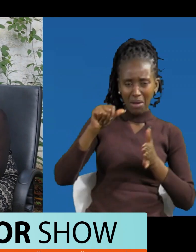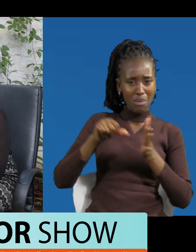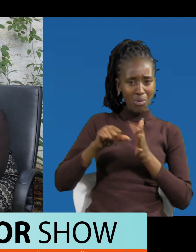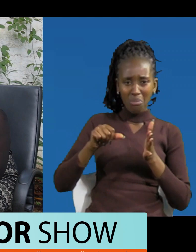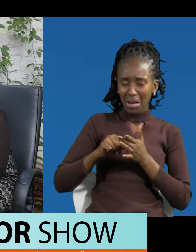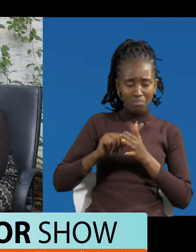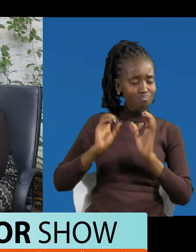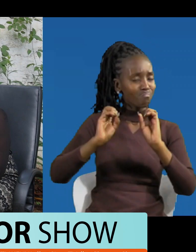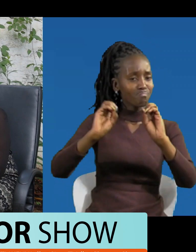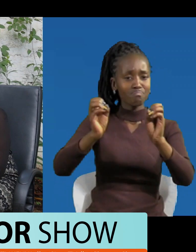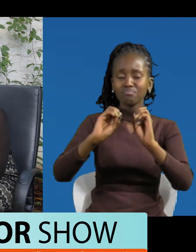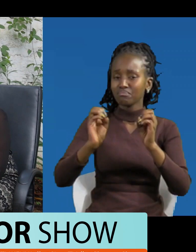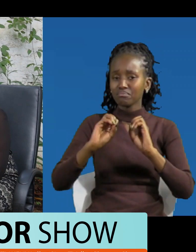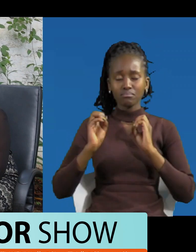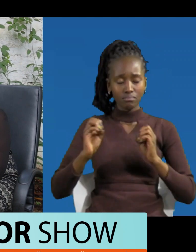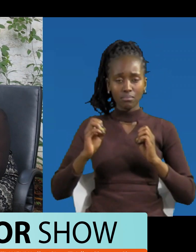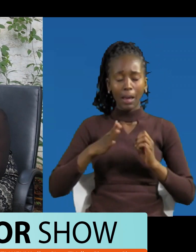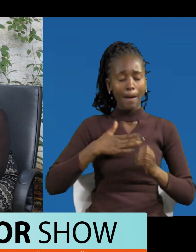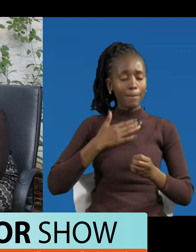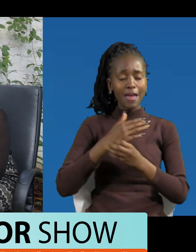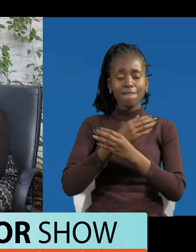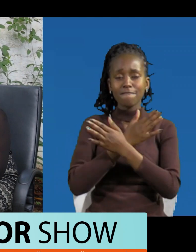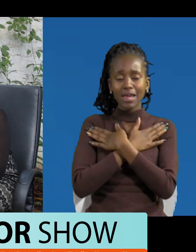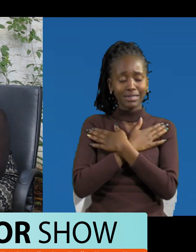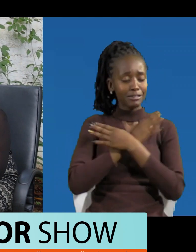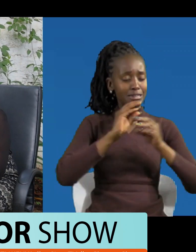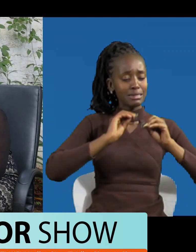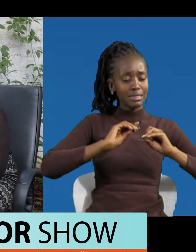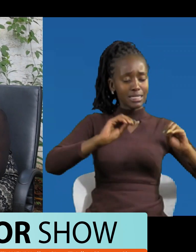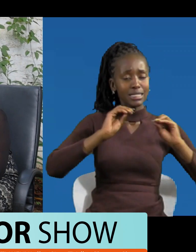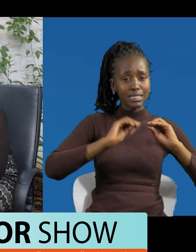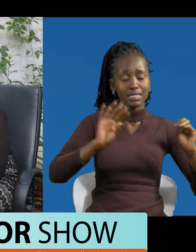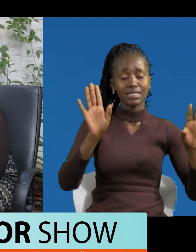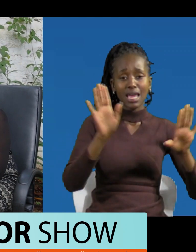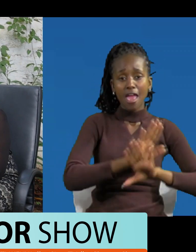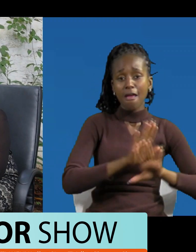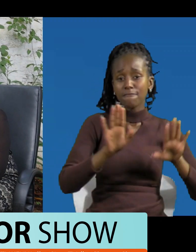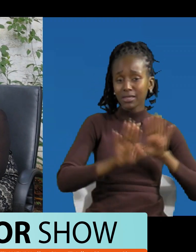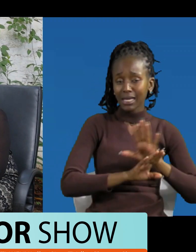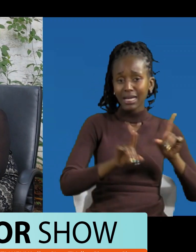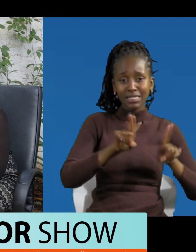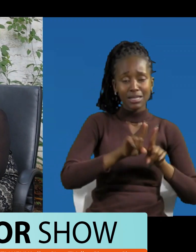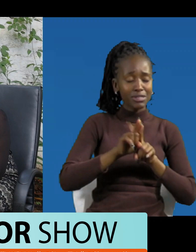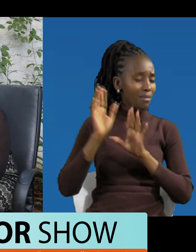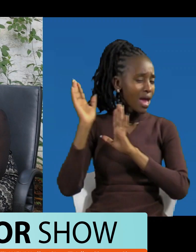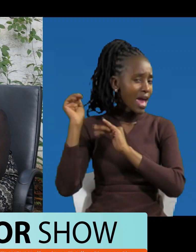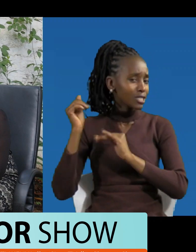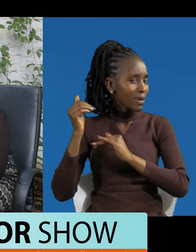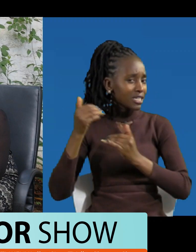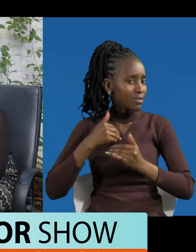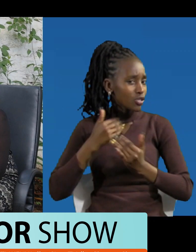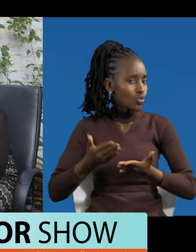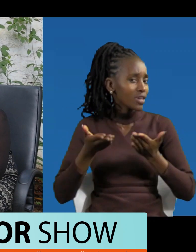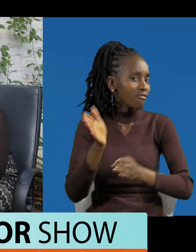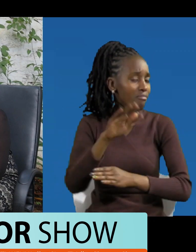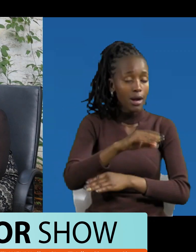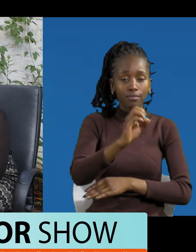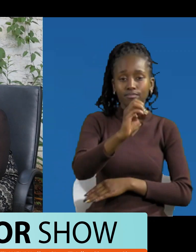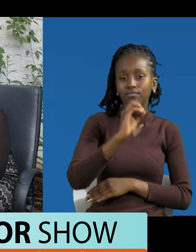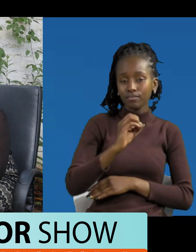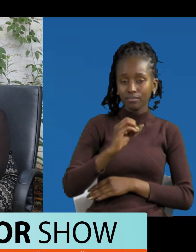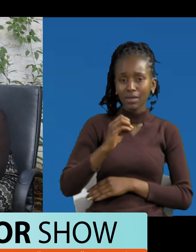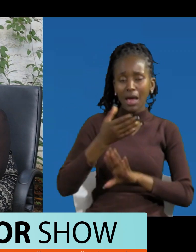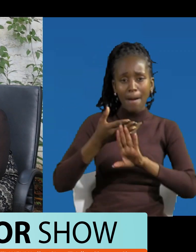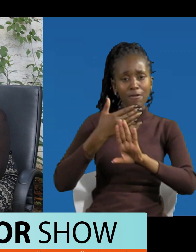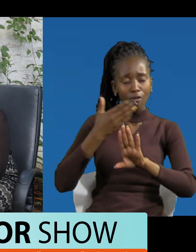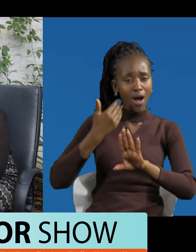was trying hard to make me know everything, and she was not expecting anything from me. And surprisingly, I was afraid when